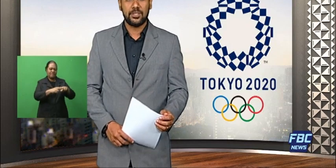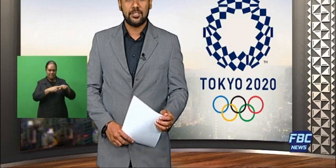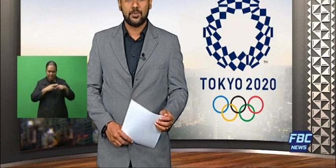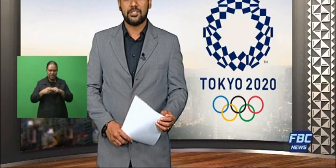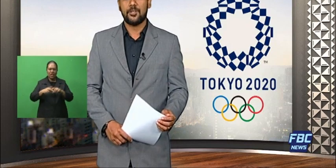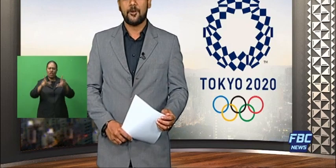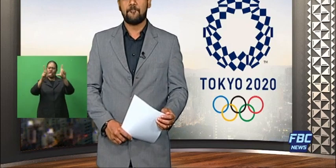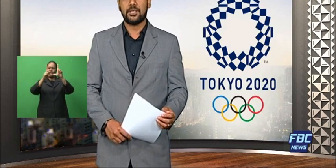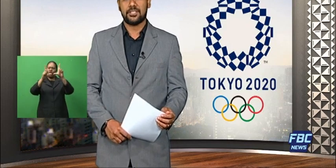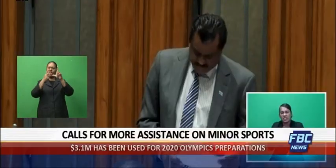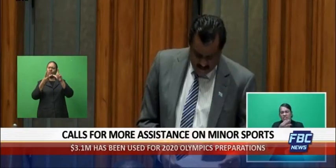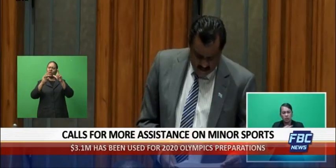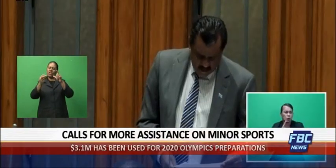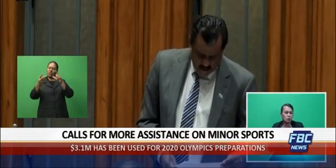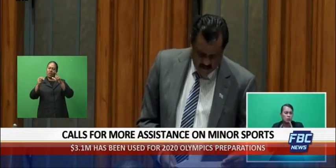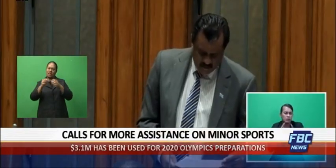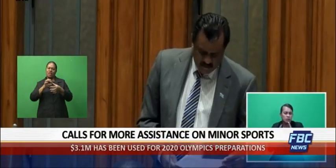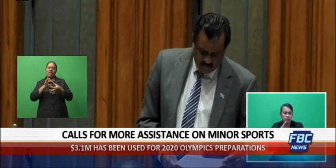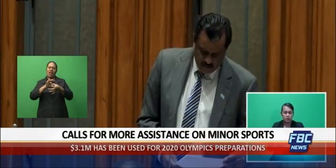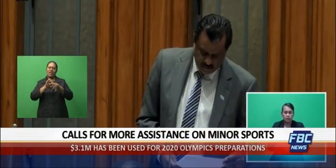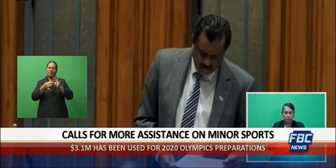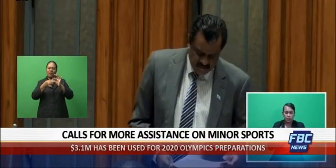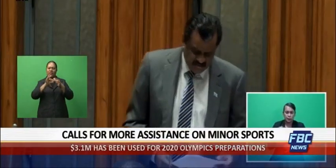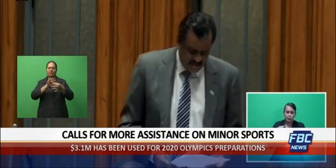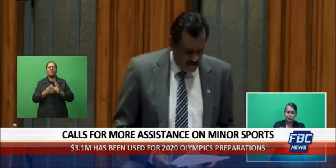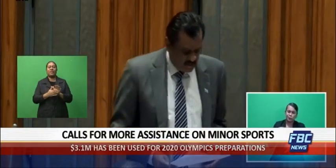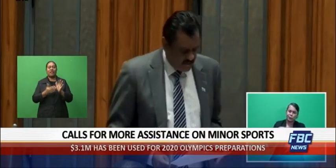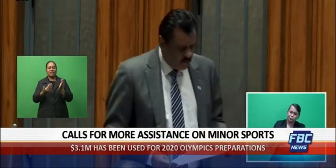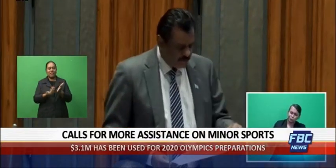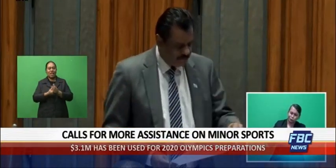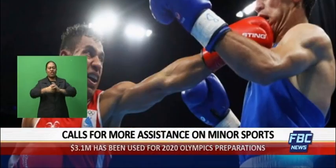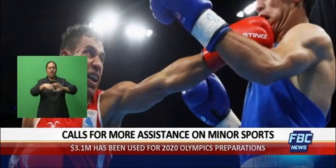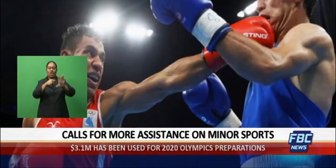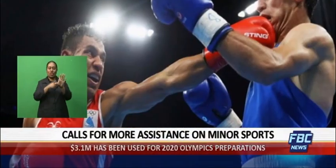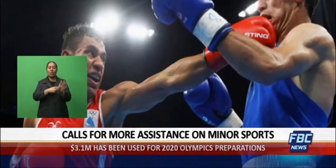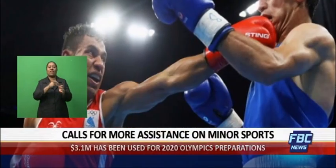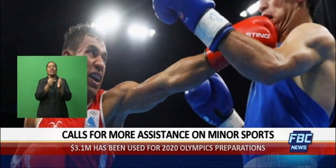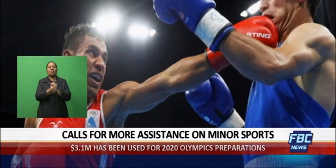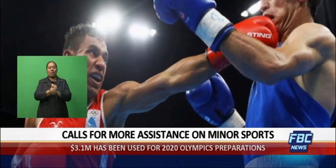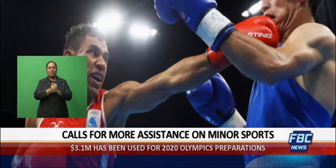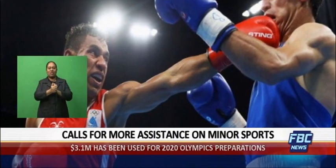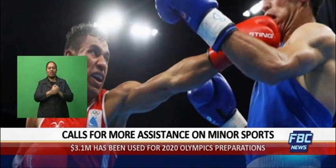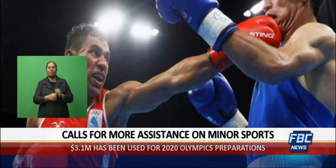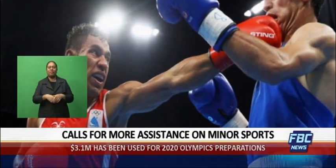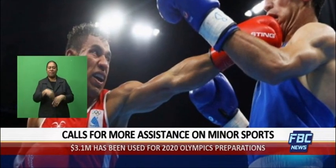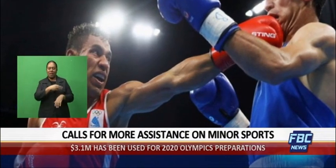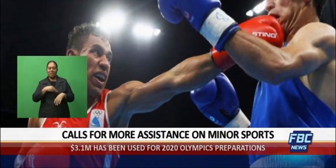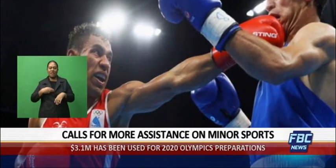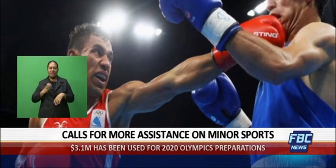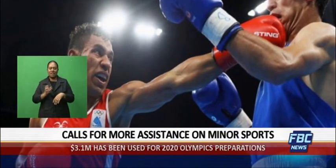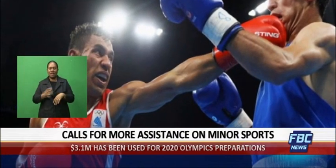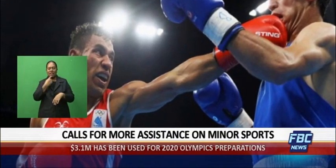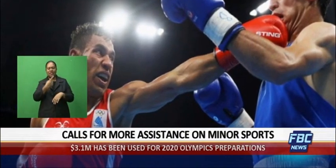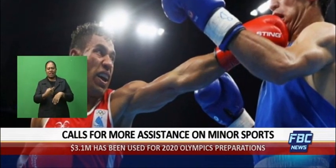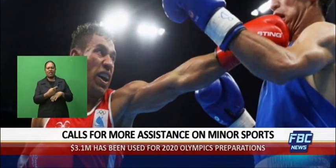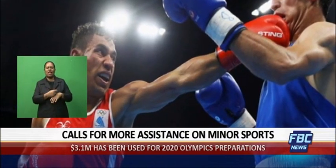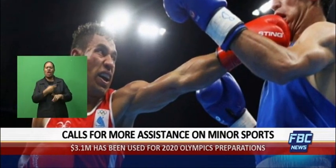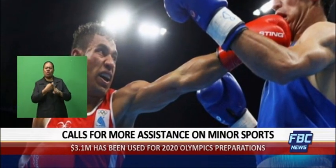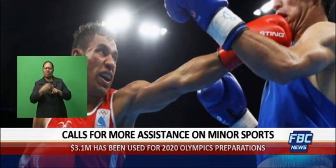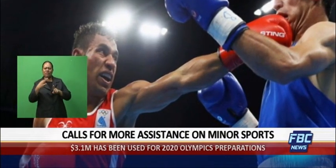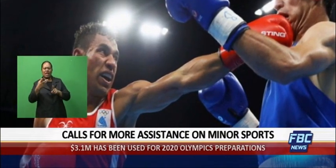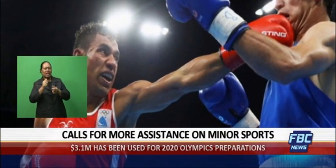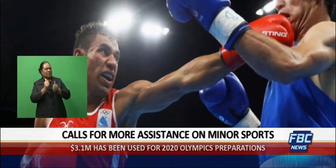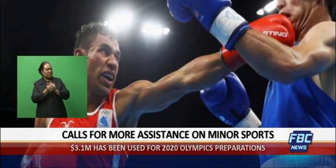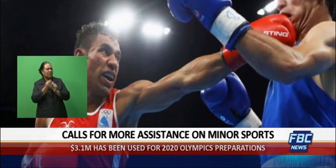Tokyo 2020 Olympics. This was highlighted by Minister for Youth and Sports Parveen Kumar in Parliament. Kumar says minor sports were